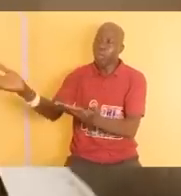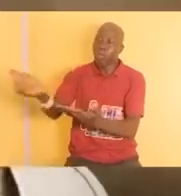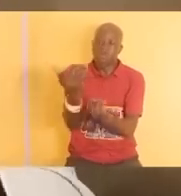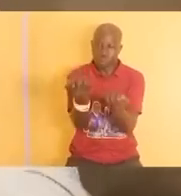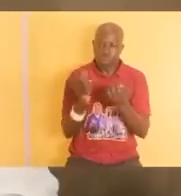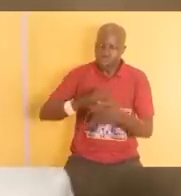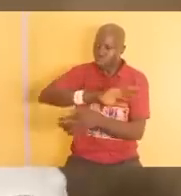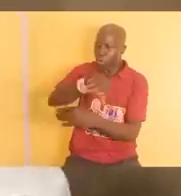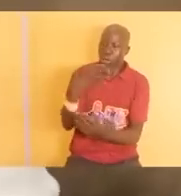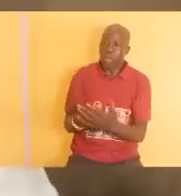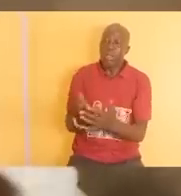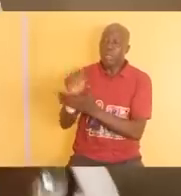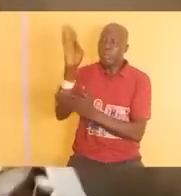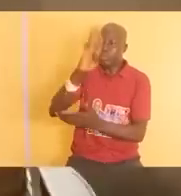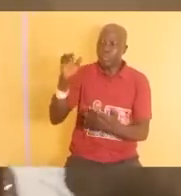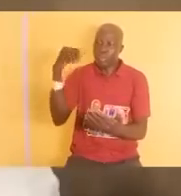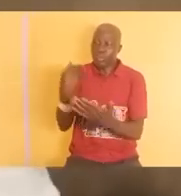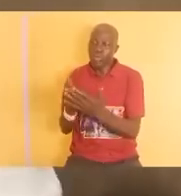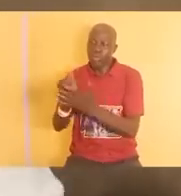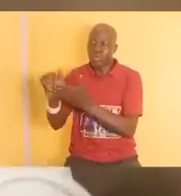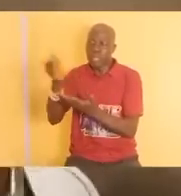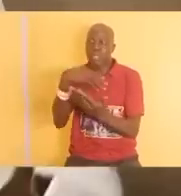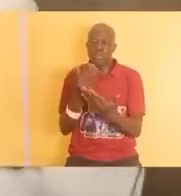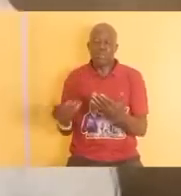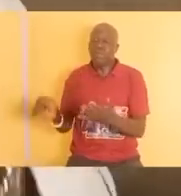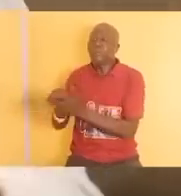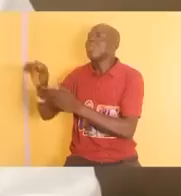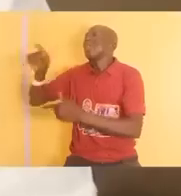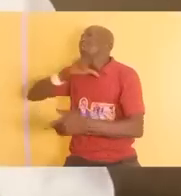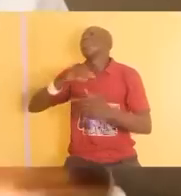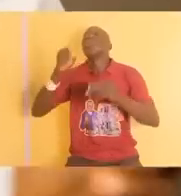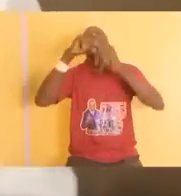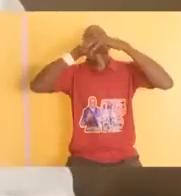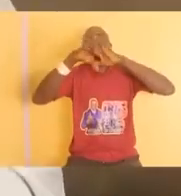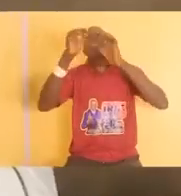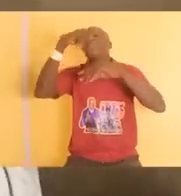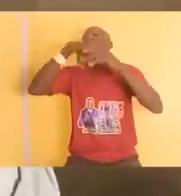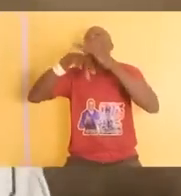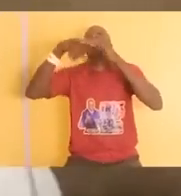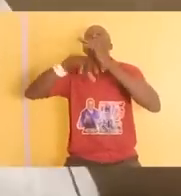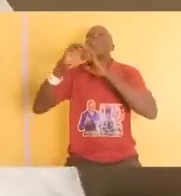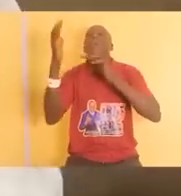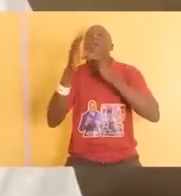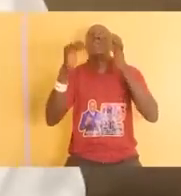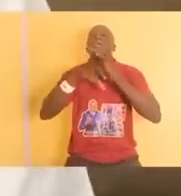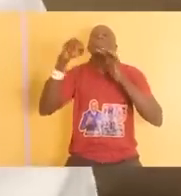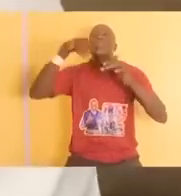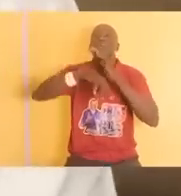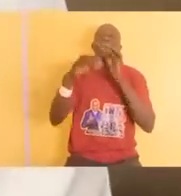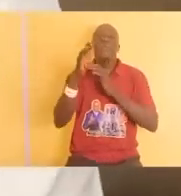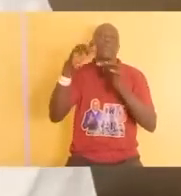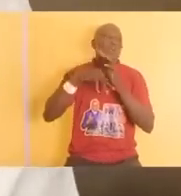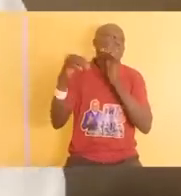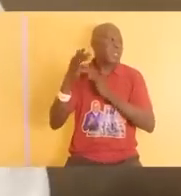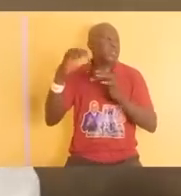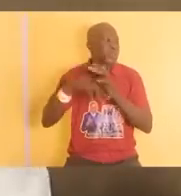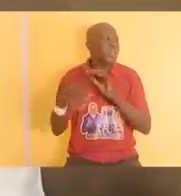Yeah, for what? Let me gather money. Let me say, can I do something? Oh, yeah, wow! Yes, yes,